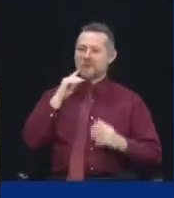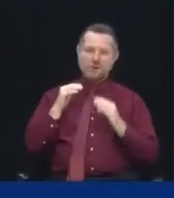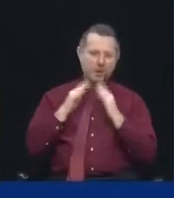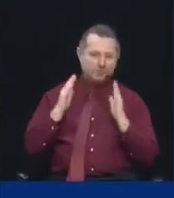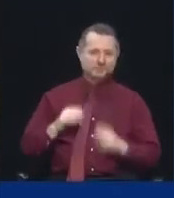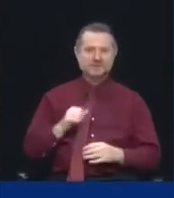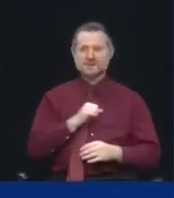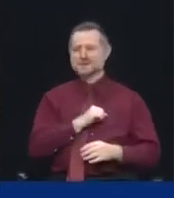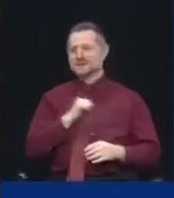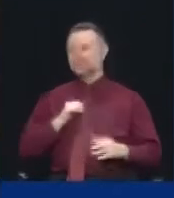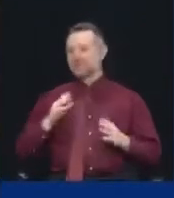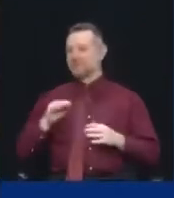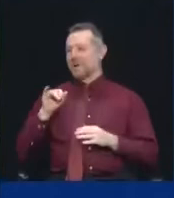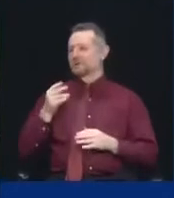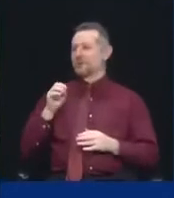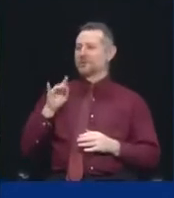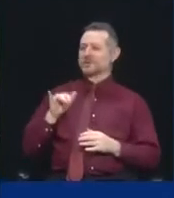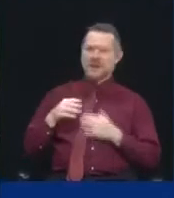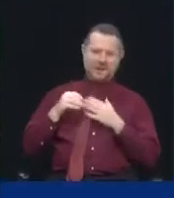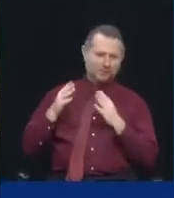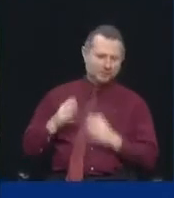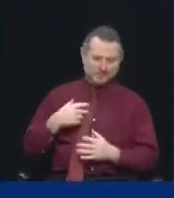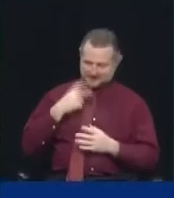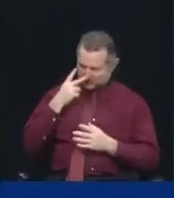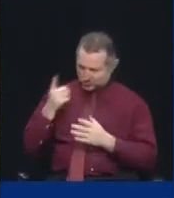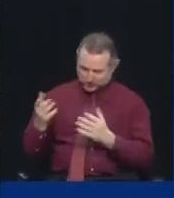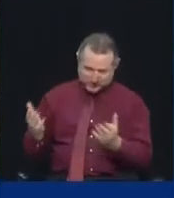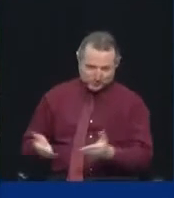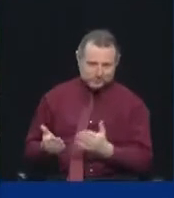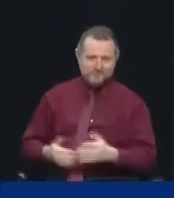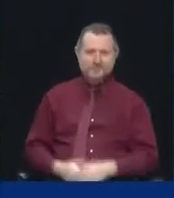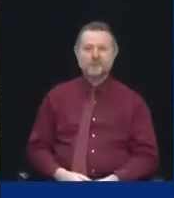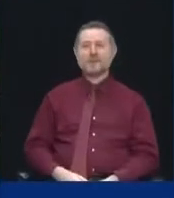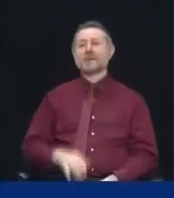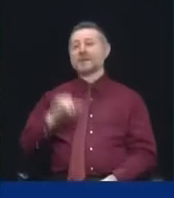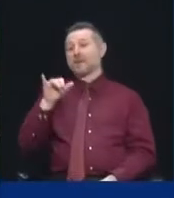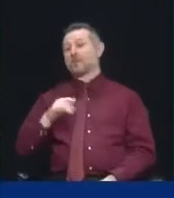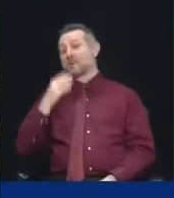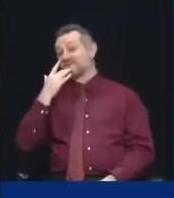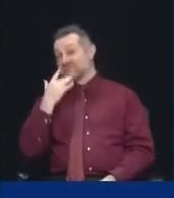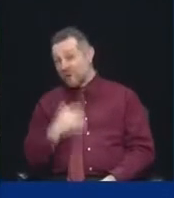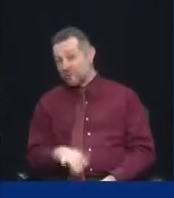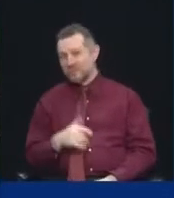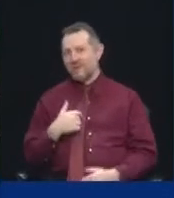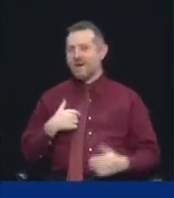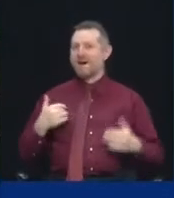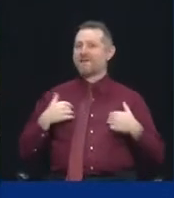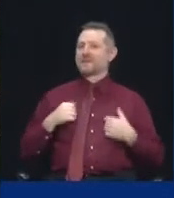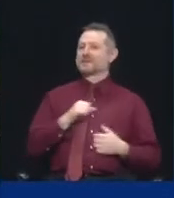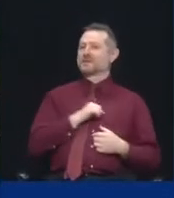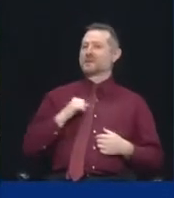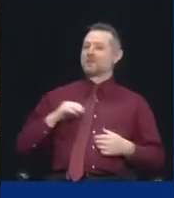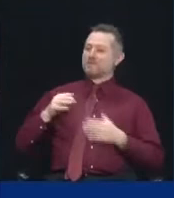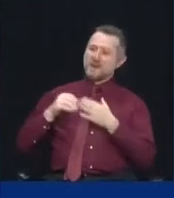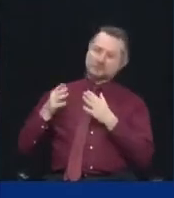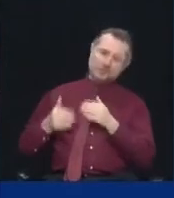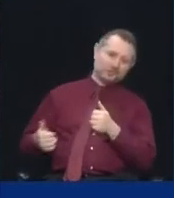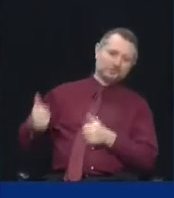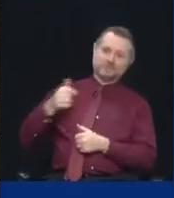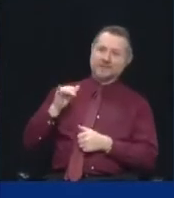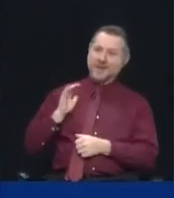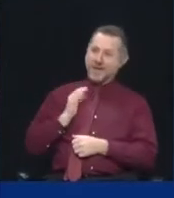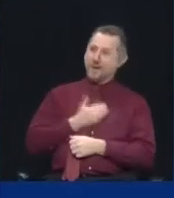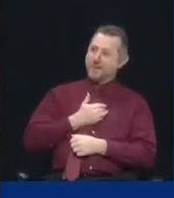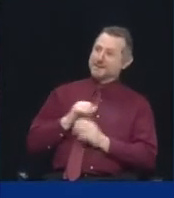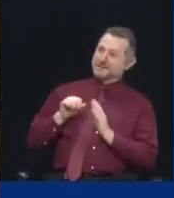Leader. It's always a pleasure to see the Majority Leader. Yonkers is very fortunate to have the Senate Majority Leader as our state senator